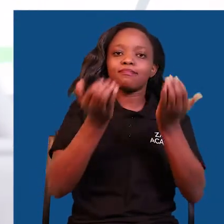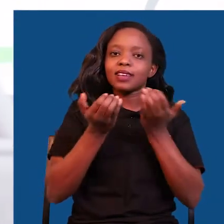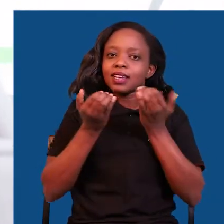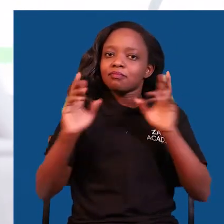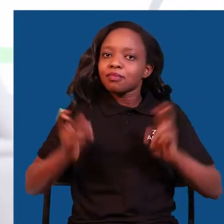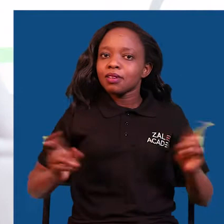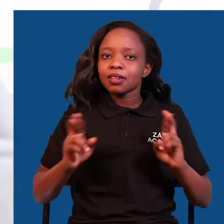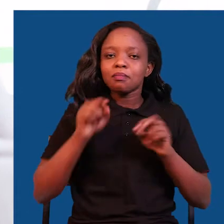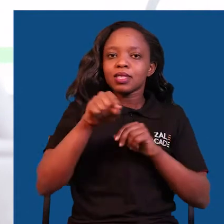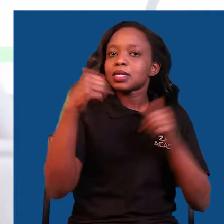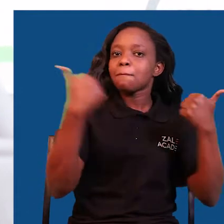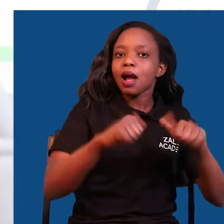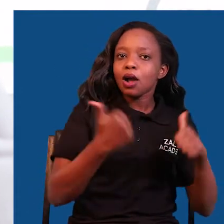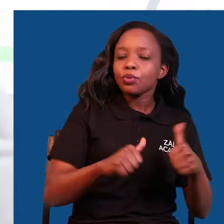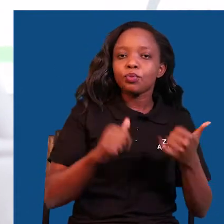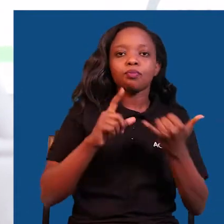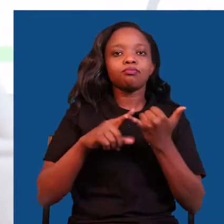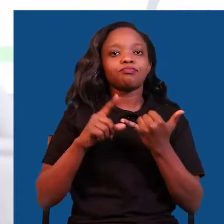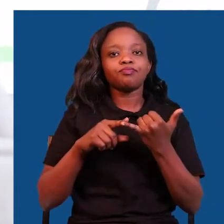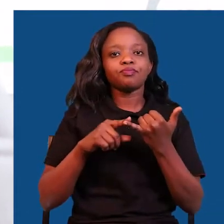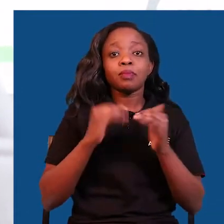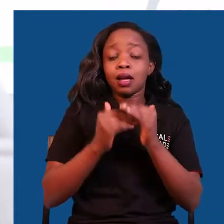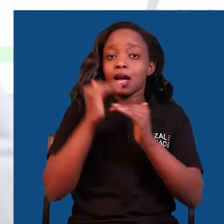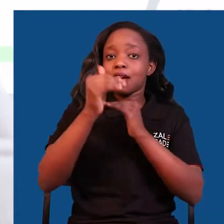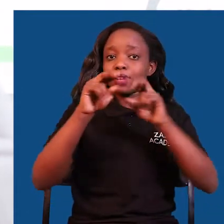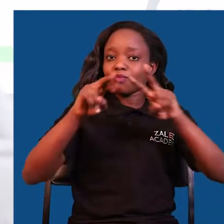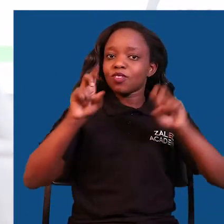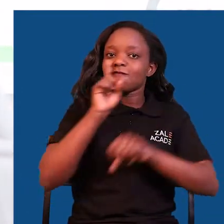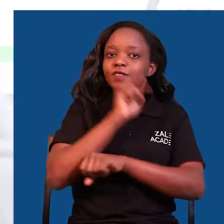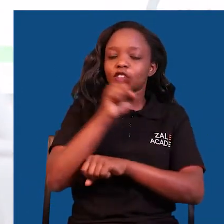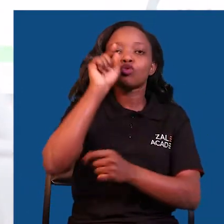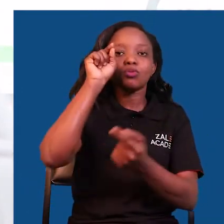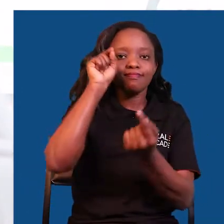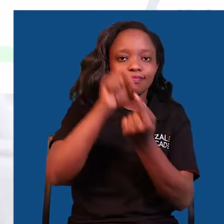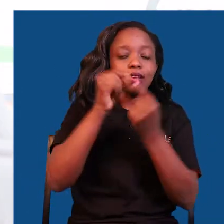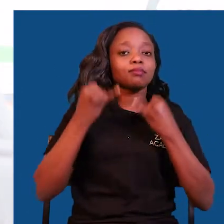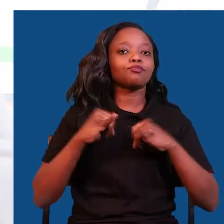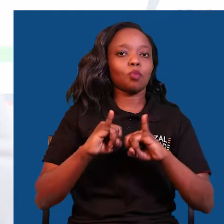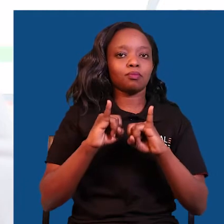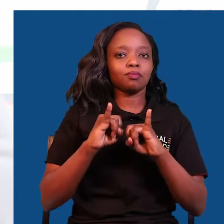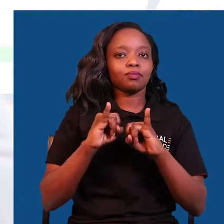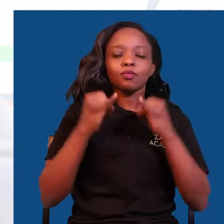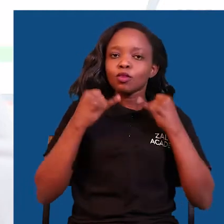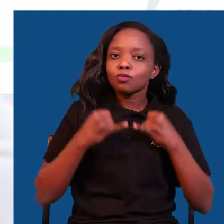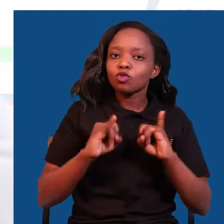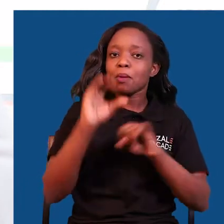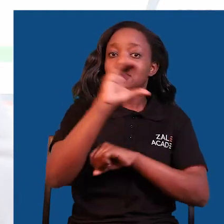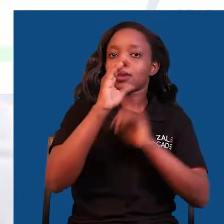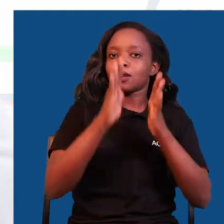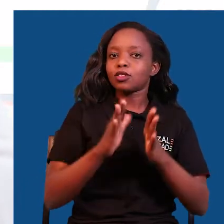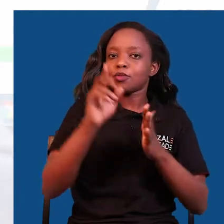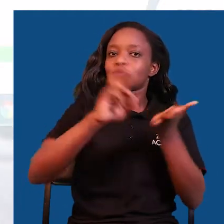the requirements, this much is not ready yet. After reviewing, you test. So now you try